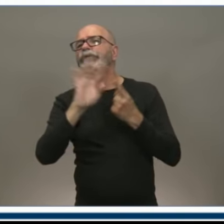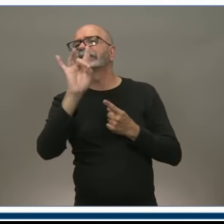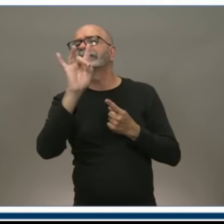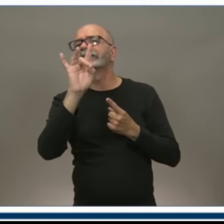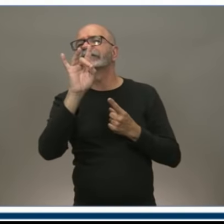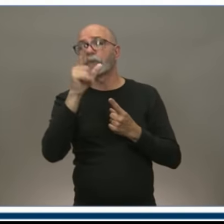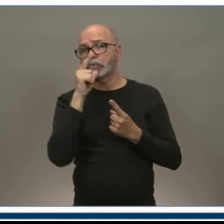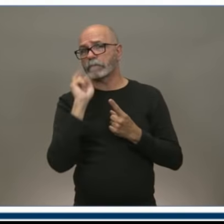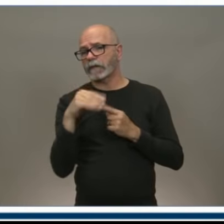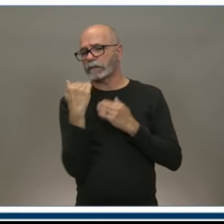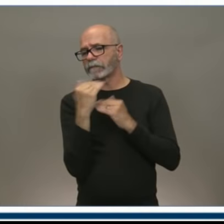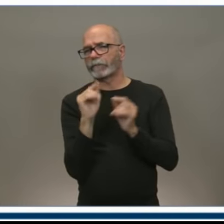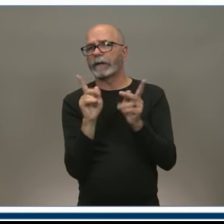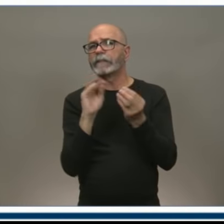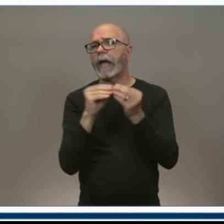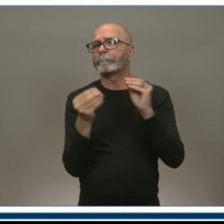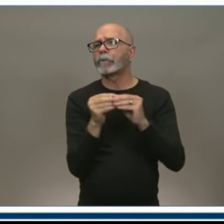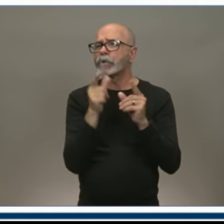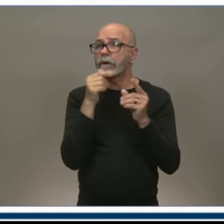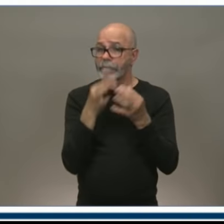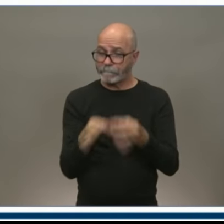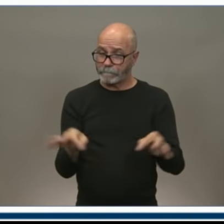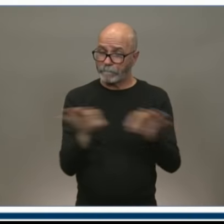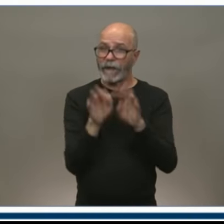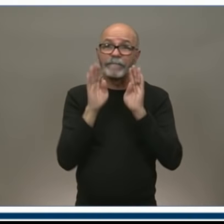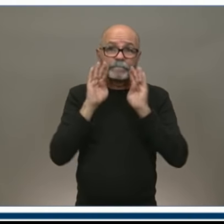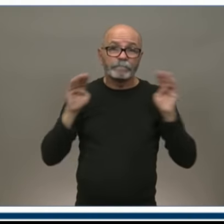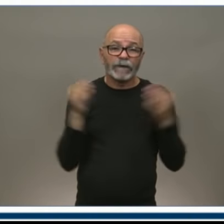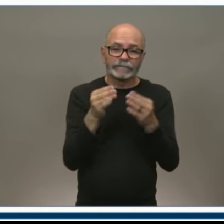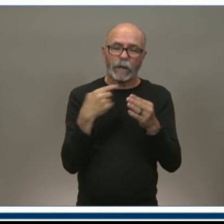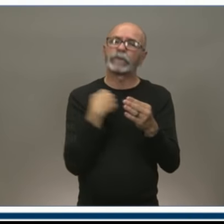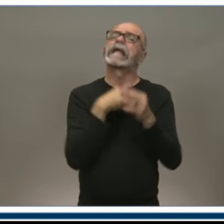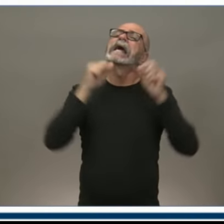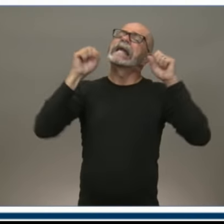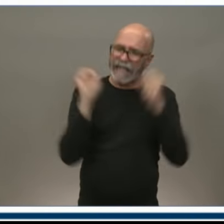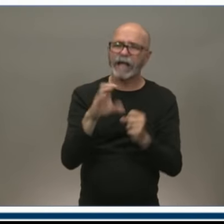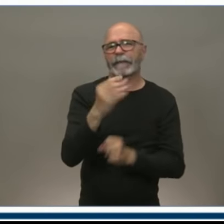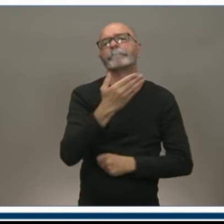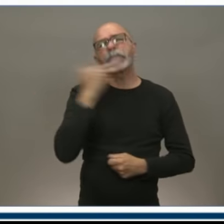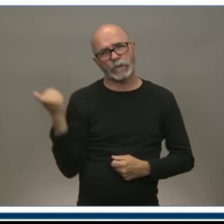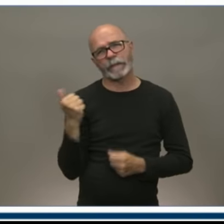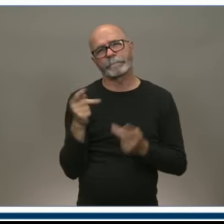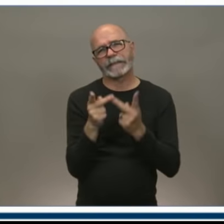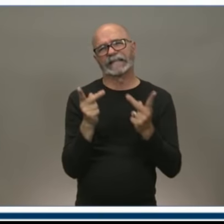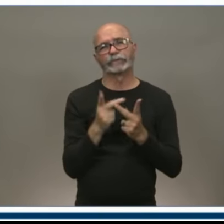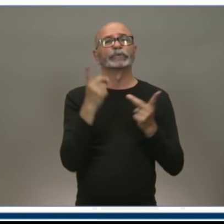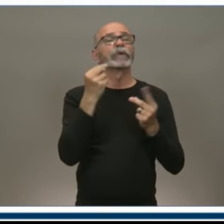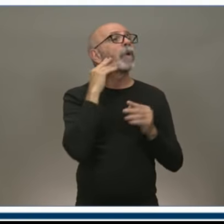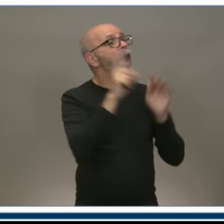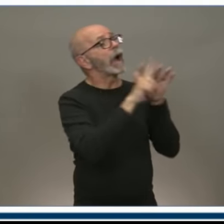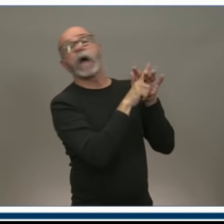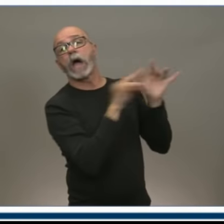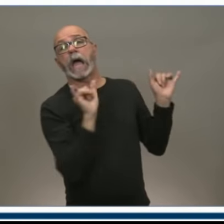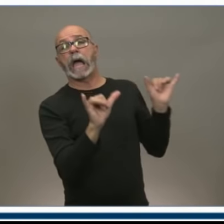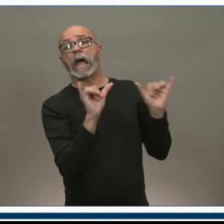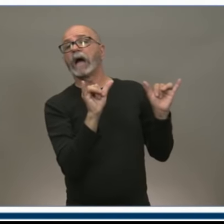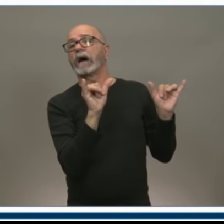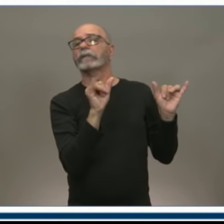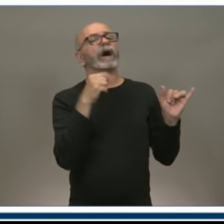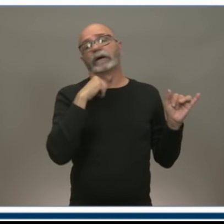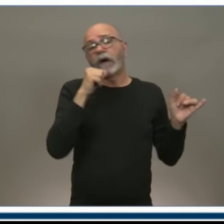that, we'll put ourselves in the best position for, even though COVID comes, it's not going to have a chance to get a